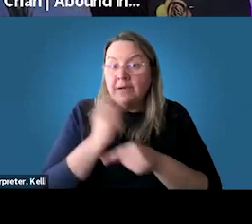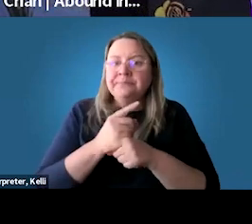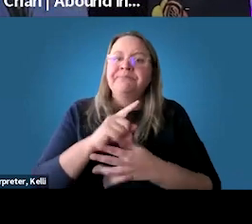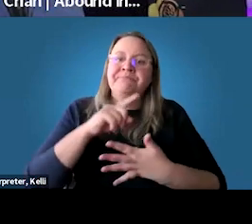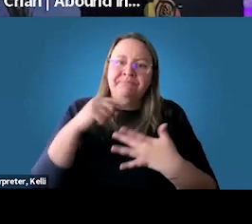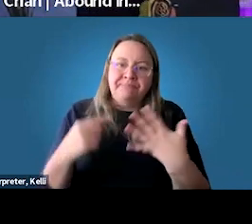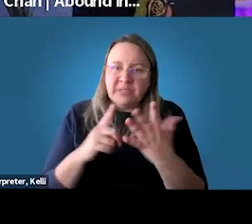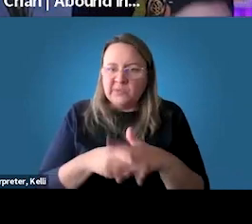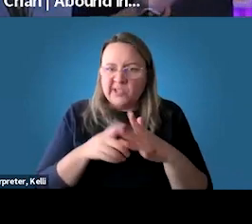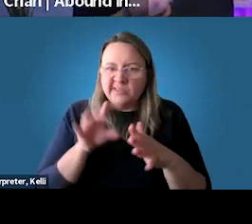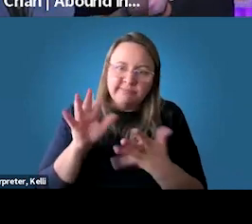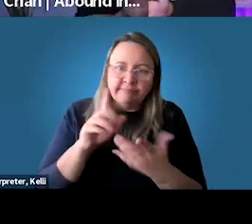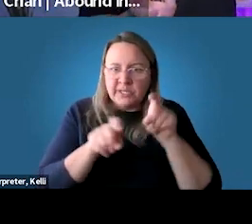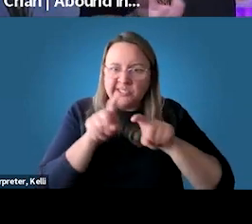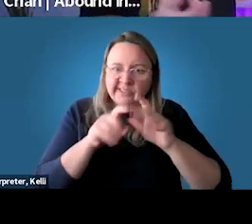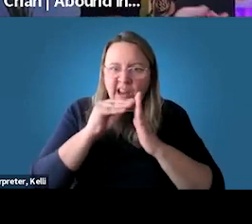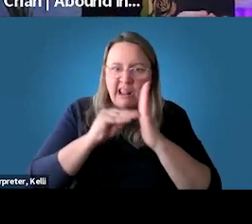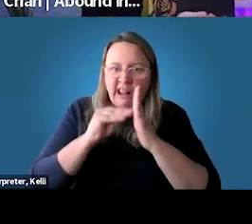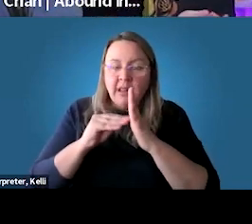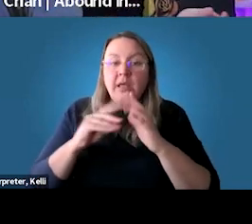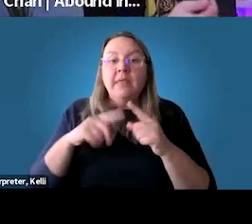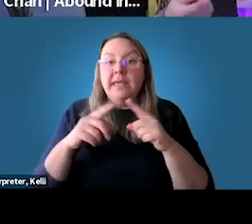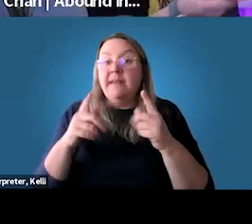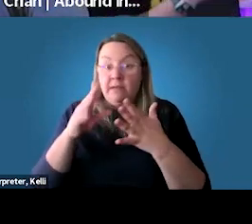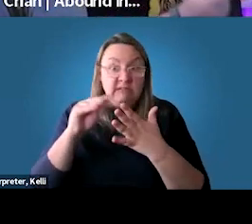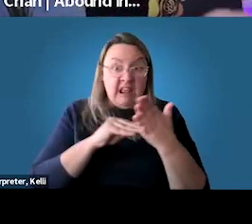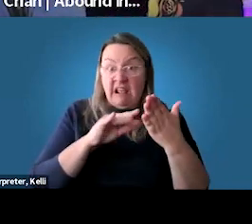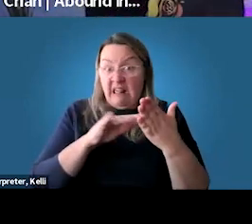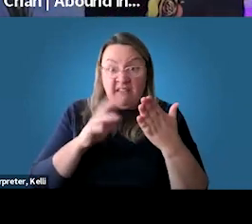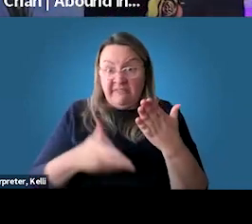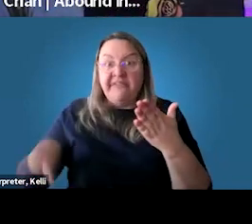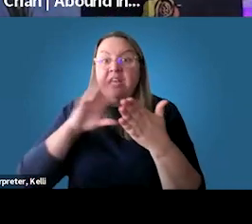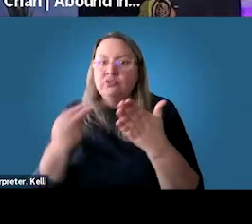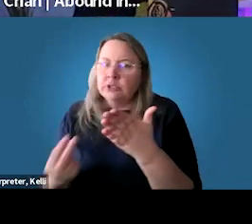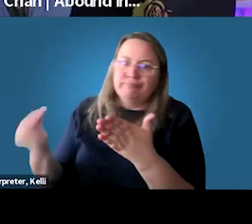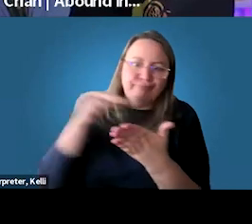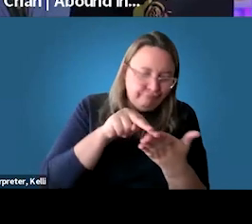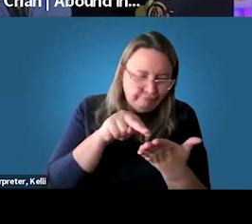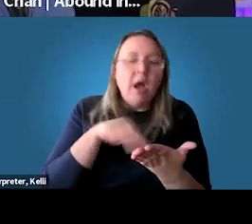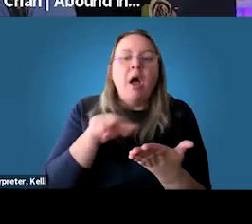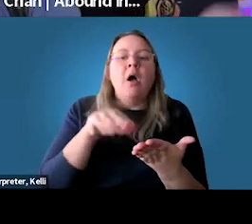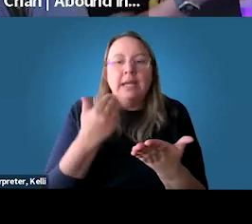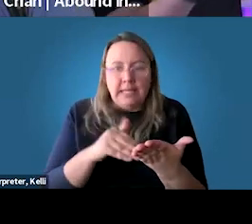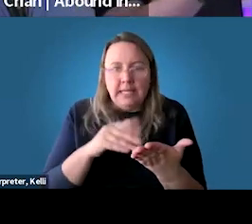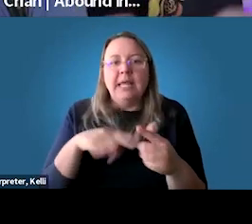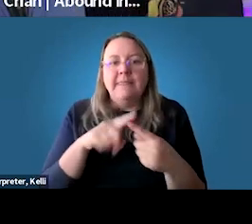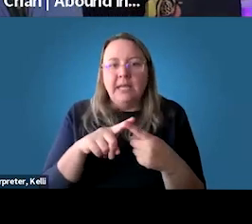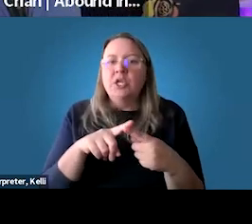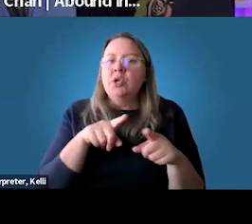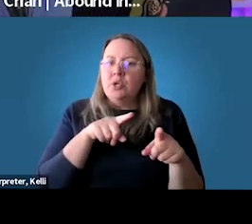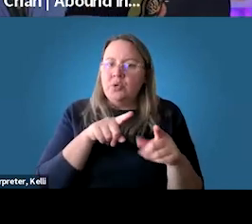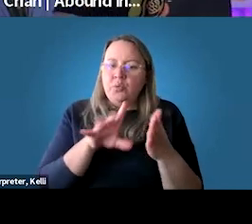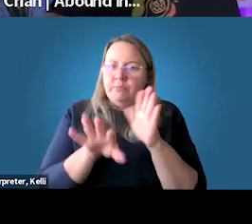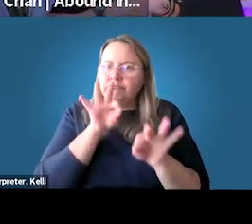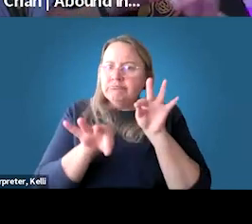get you started. And then you'll want to review it and circle your favorites, and then star one and explore the answer for